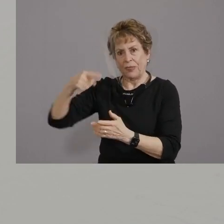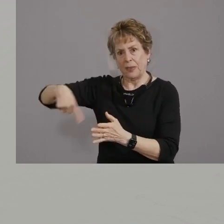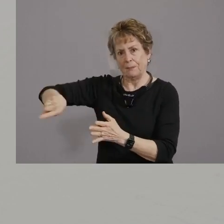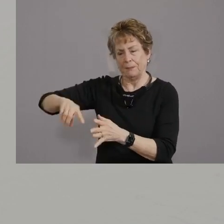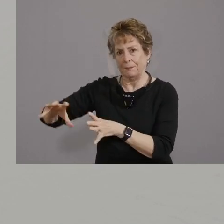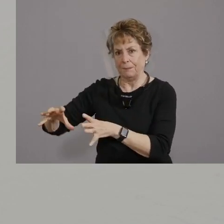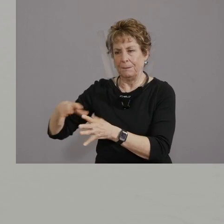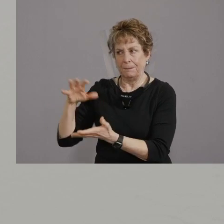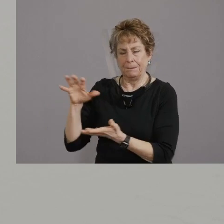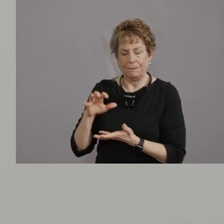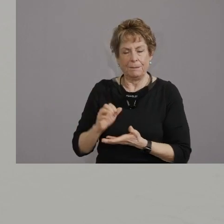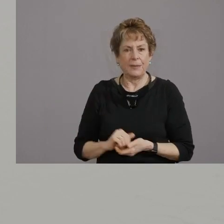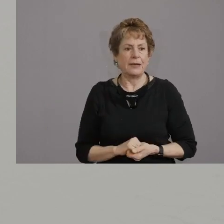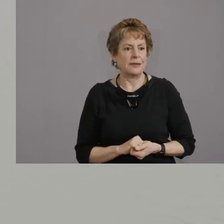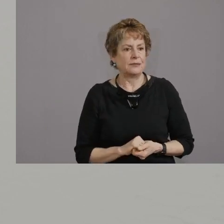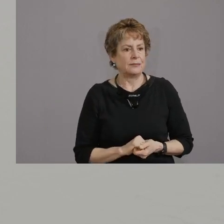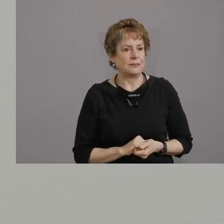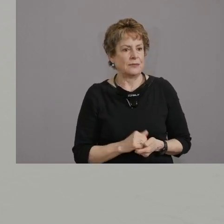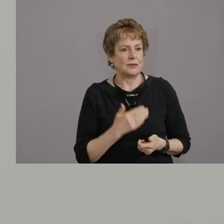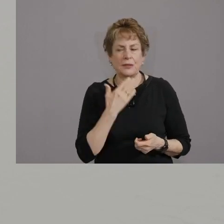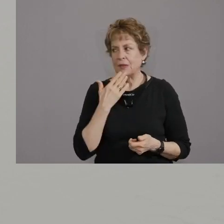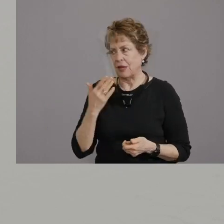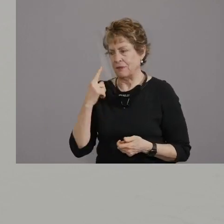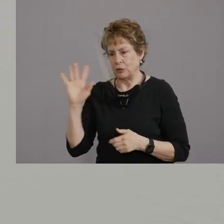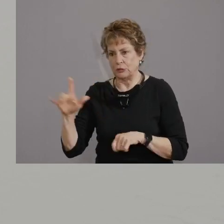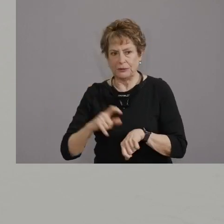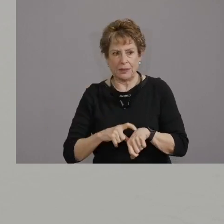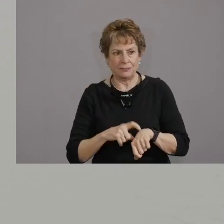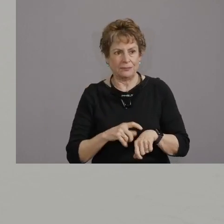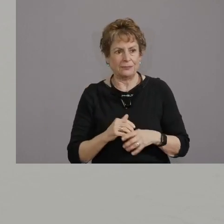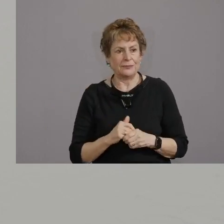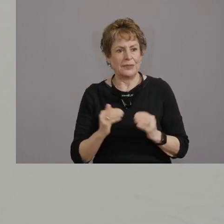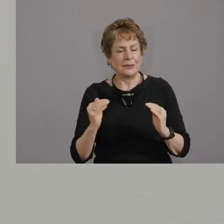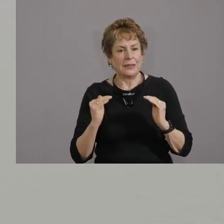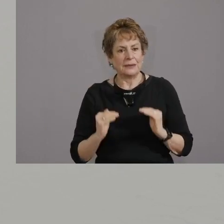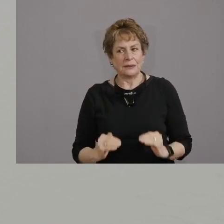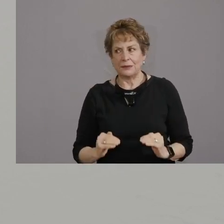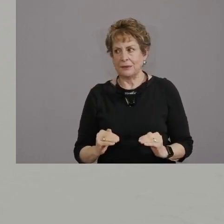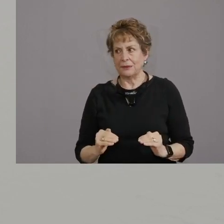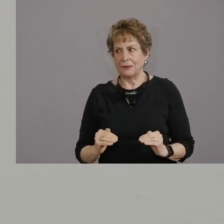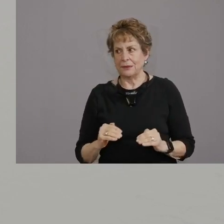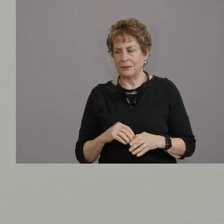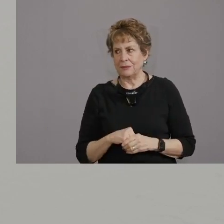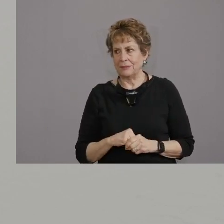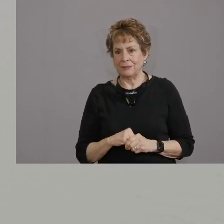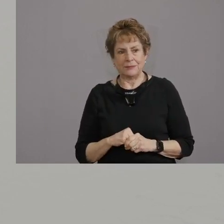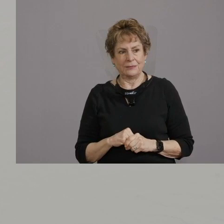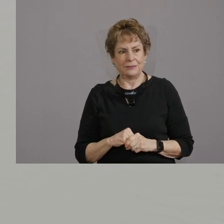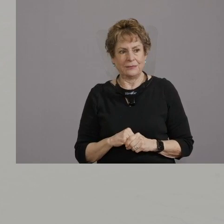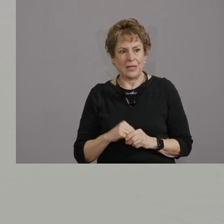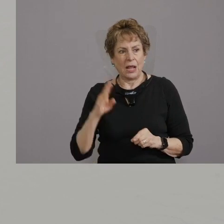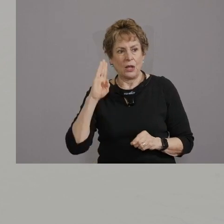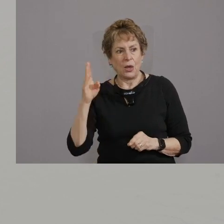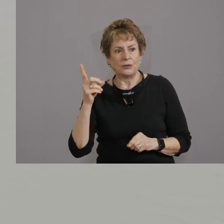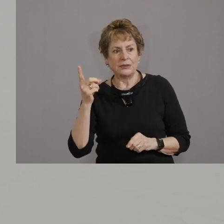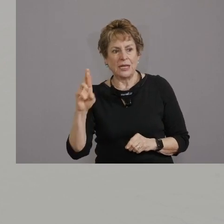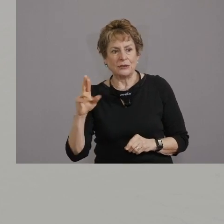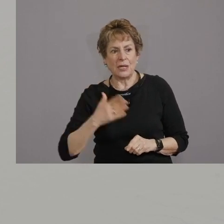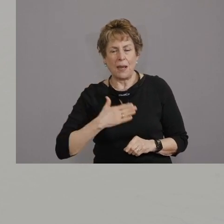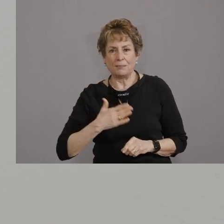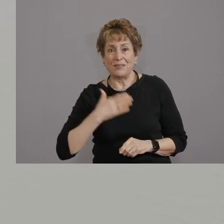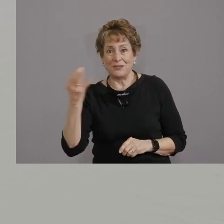Thank you. Adonis Albright. Hi. Hi, Doctor. Happy Friday. Happy